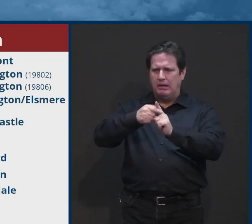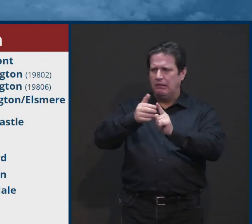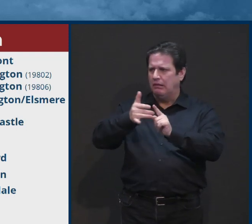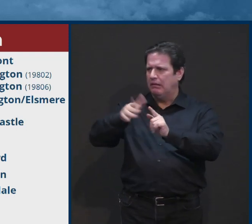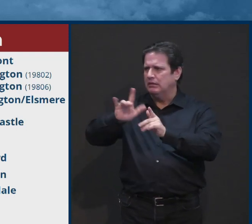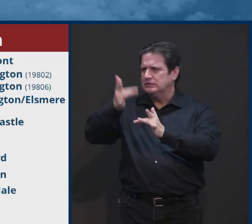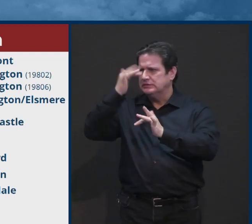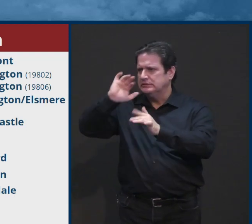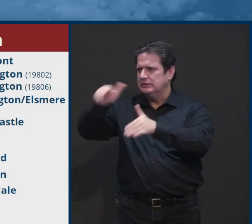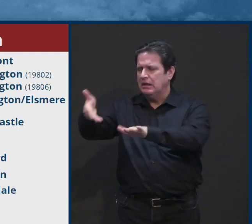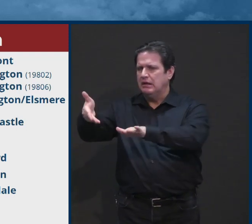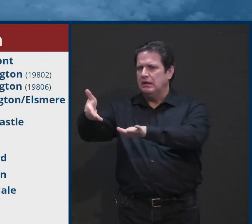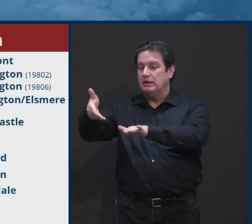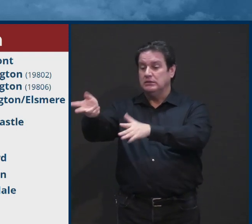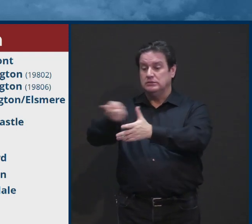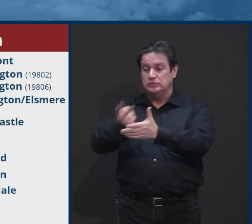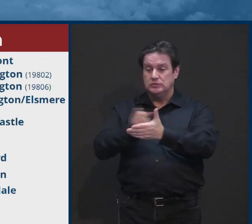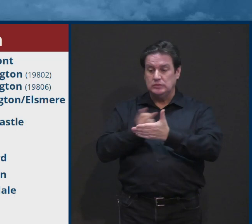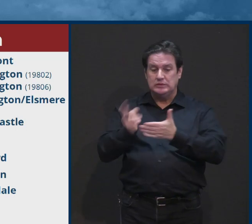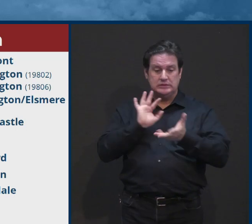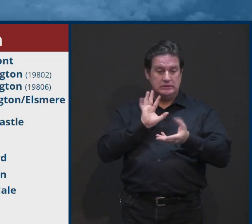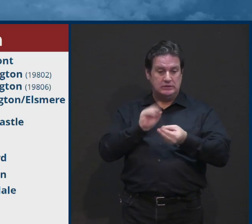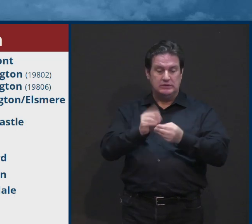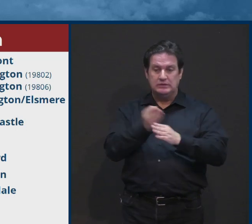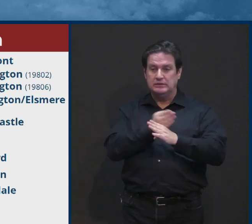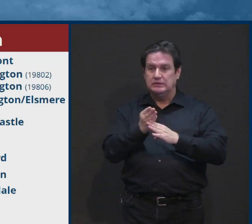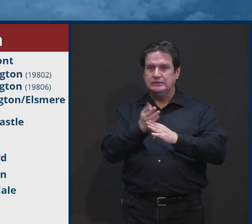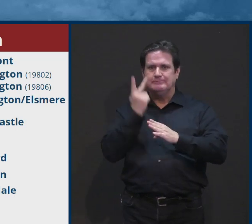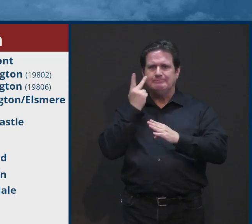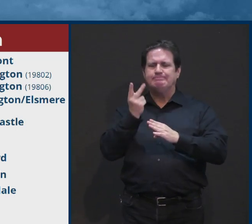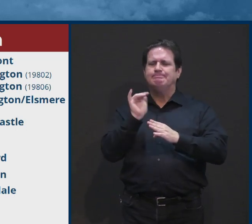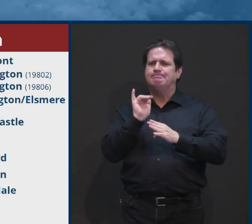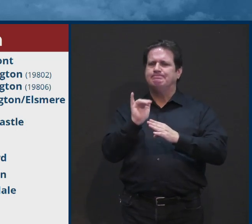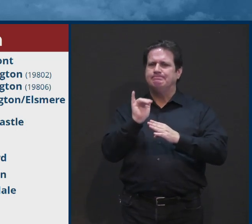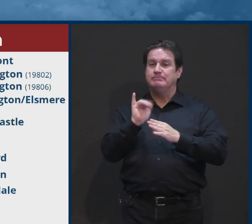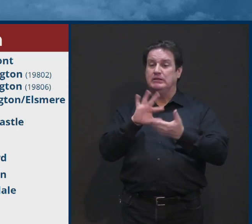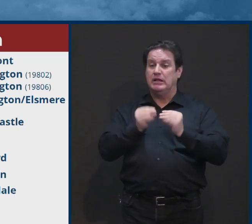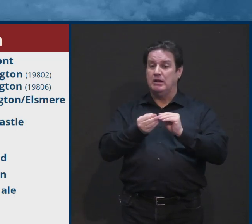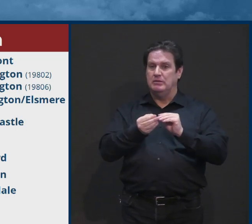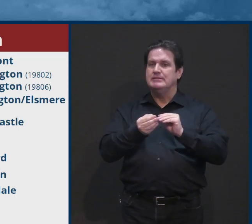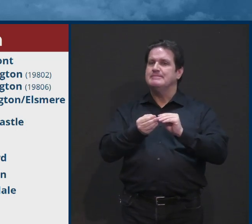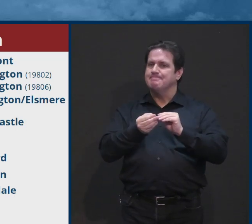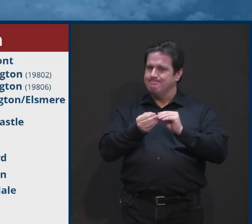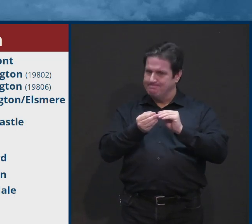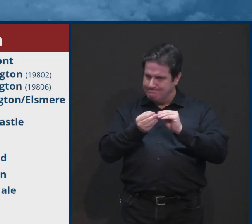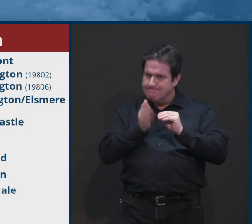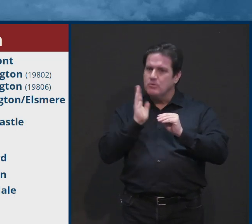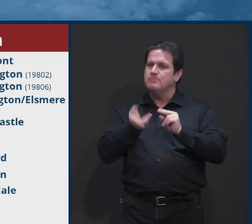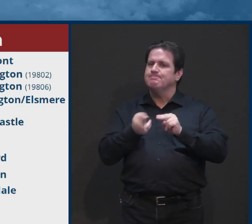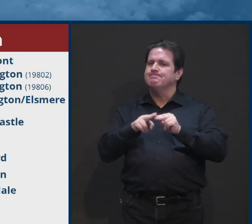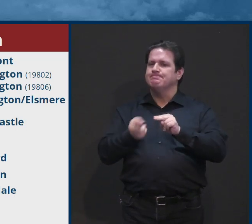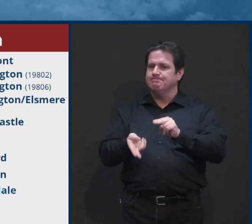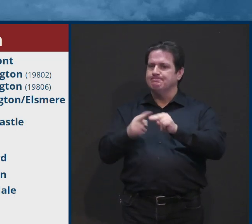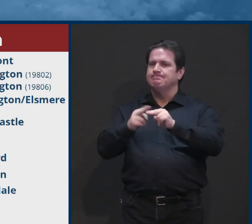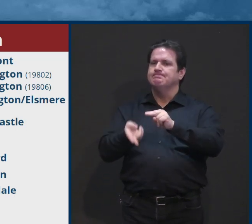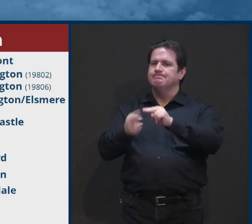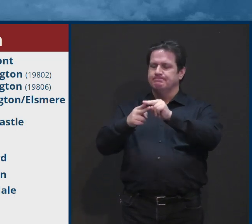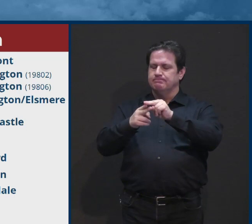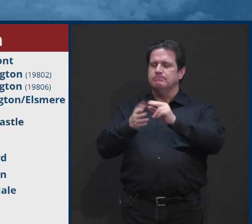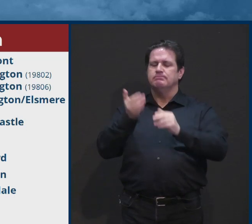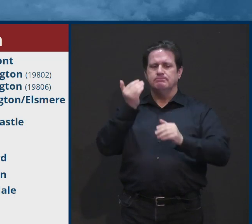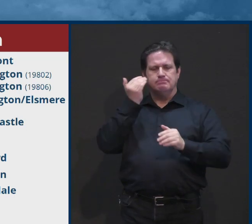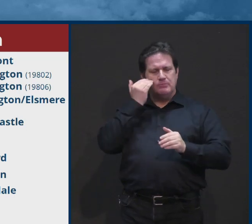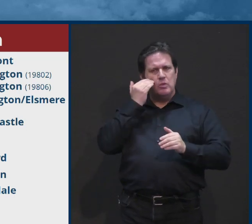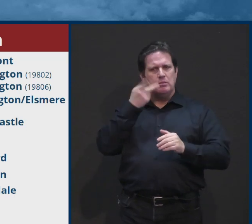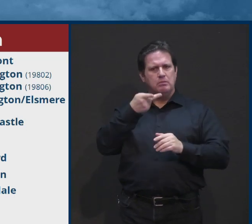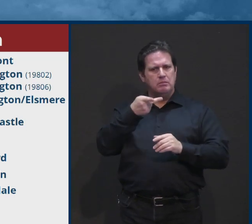2 weeks. Unfortunately, we have every reason to believe that that number is going to go up. And so we know that